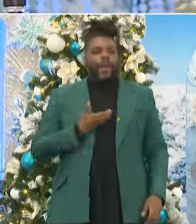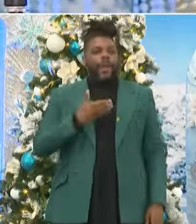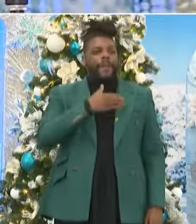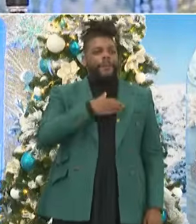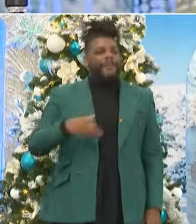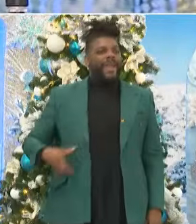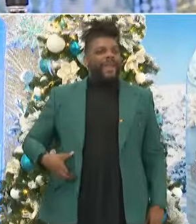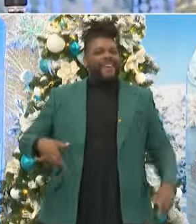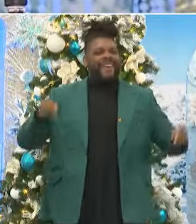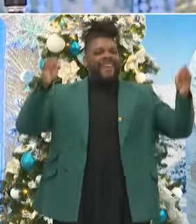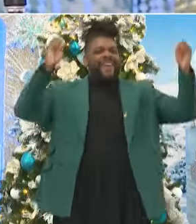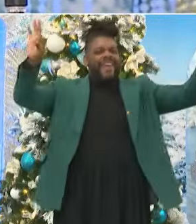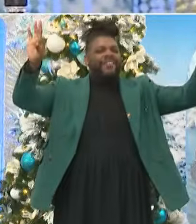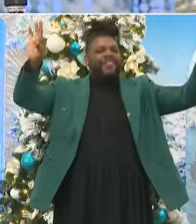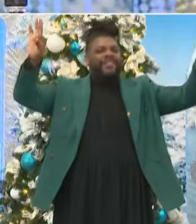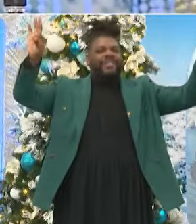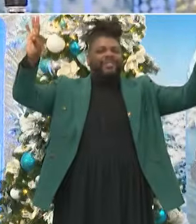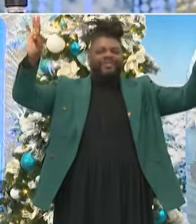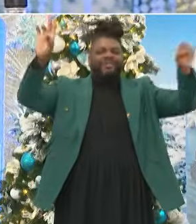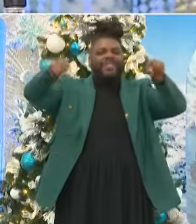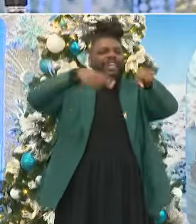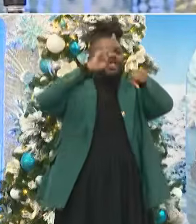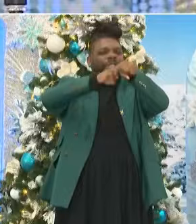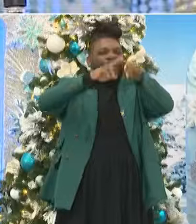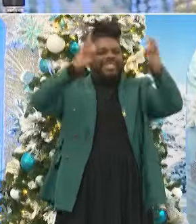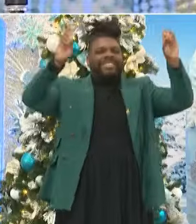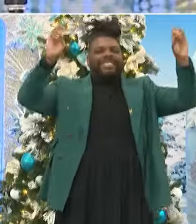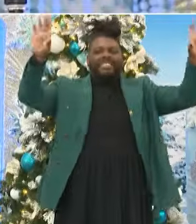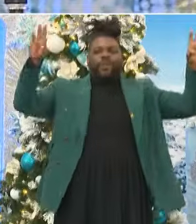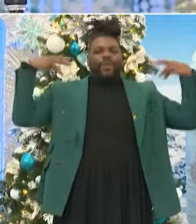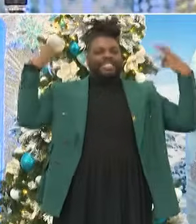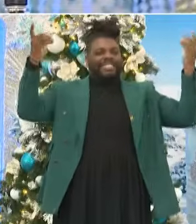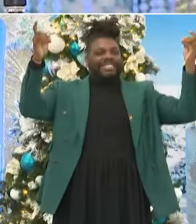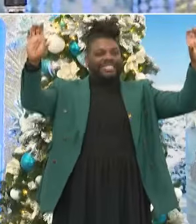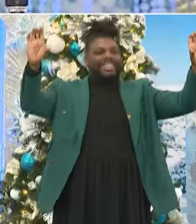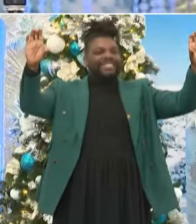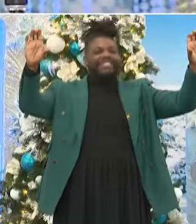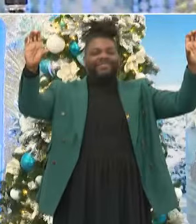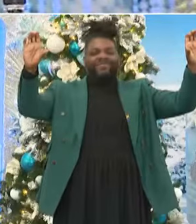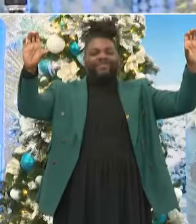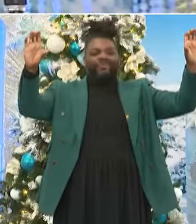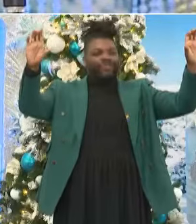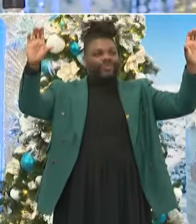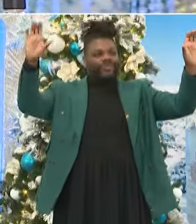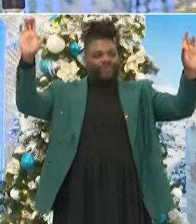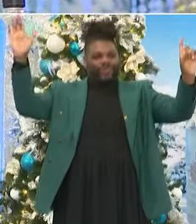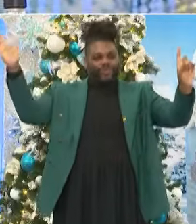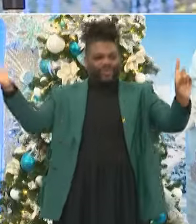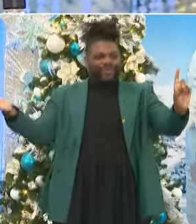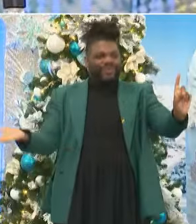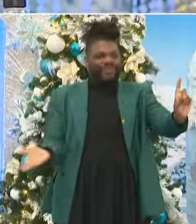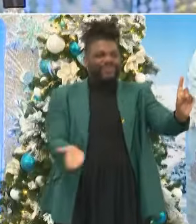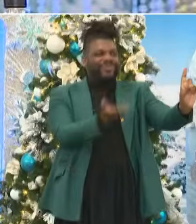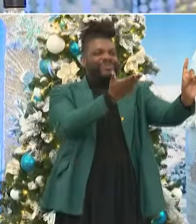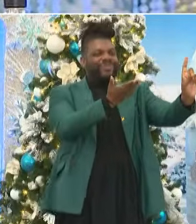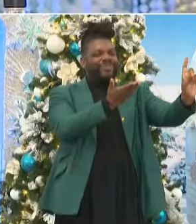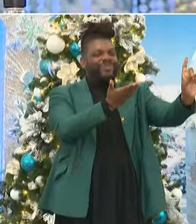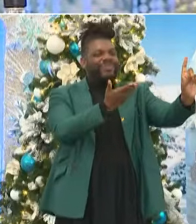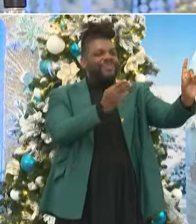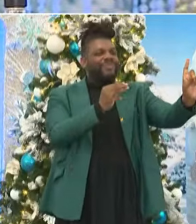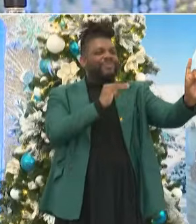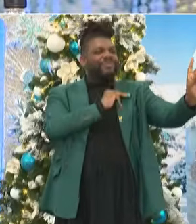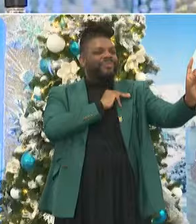of the nation's capital, Washington, D.C., I present to you Mayor